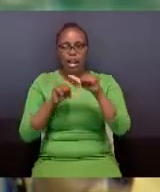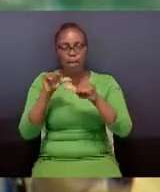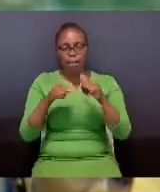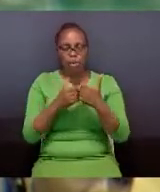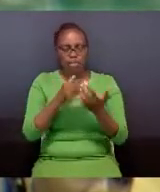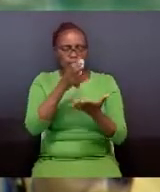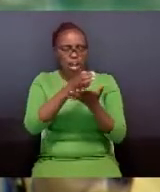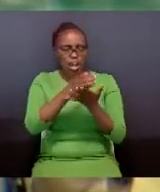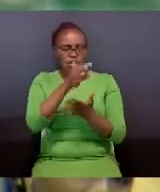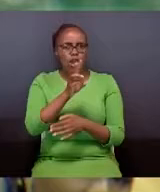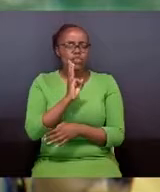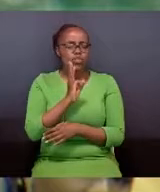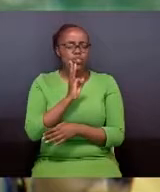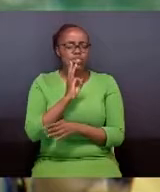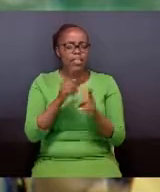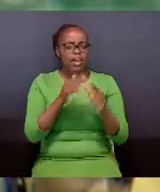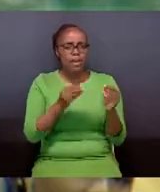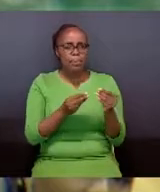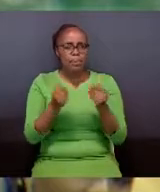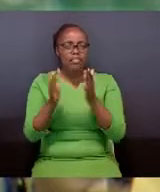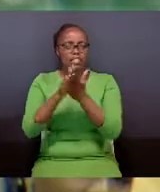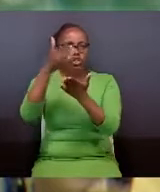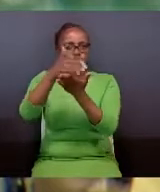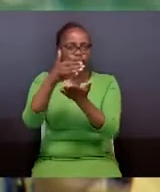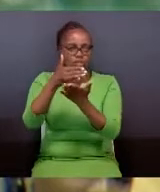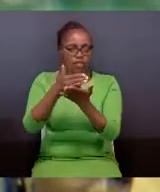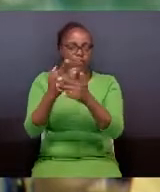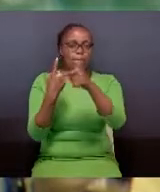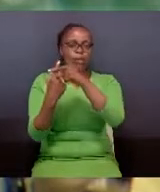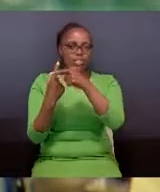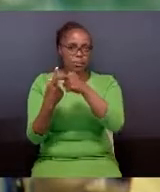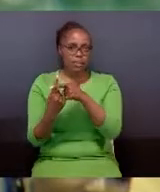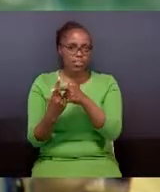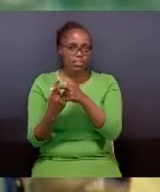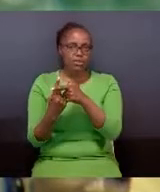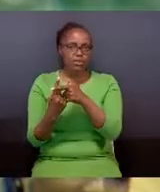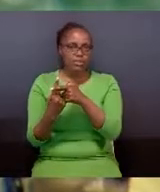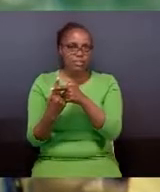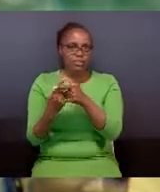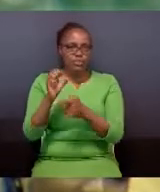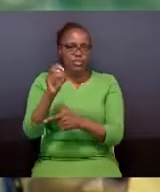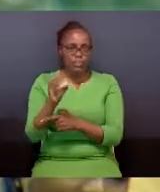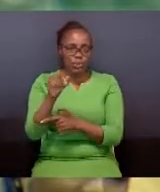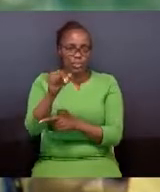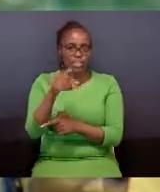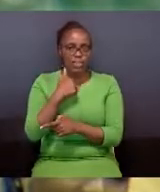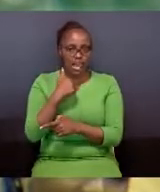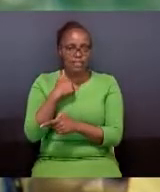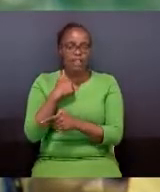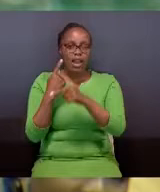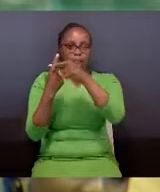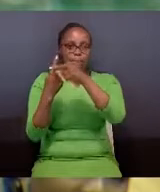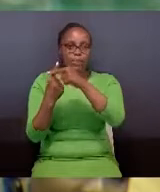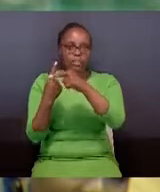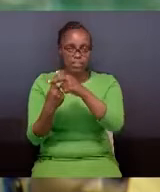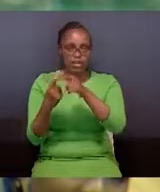water, I drank it. Sincerely, optimist. So this is to us to be